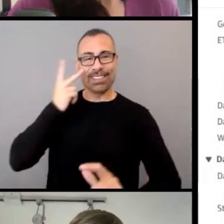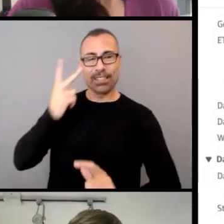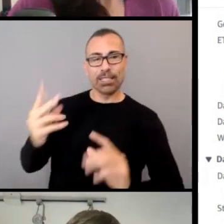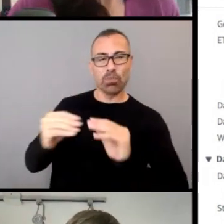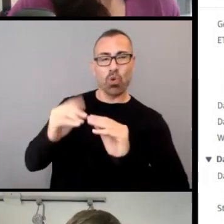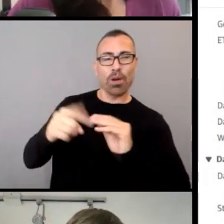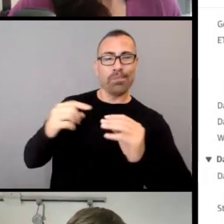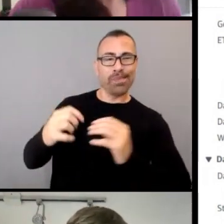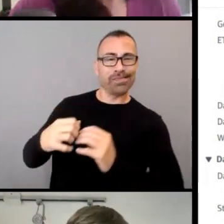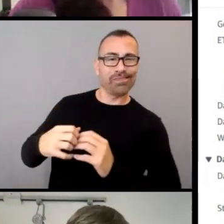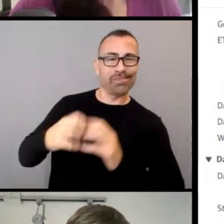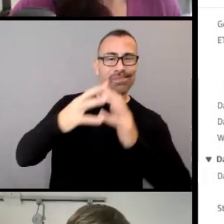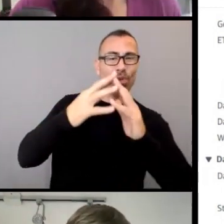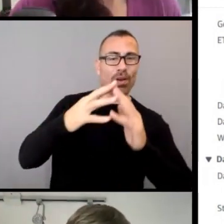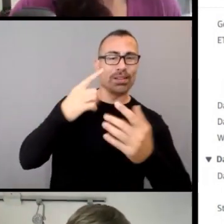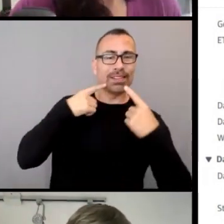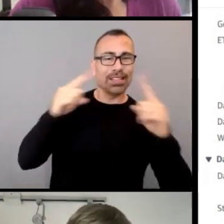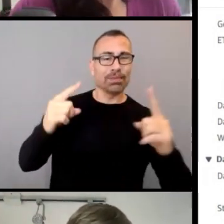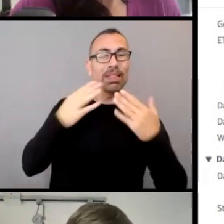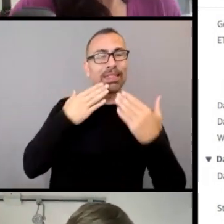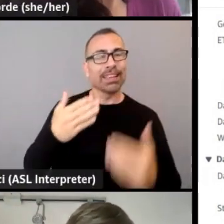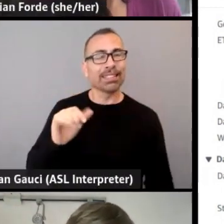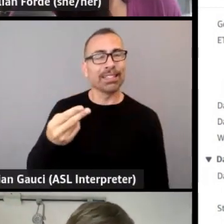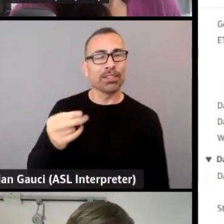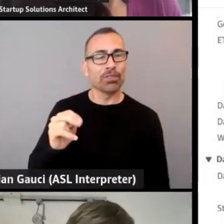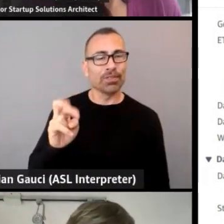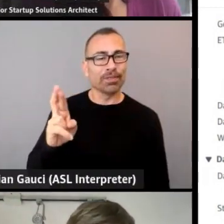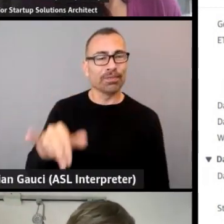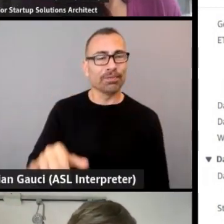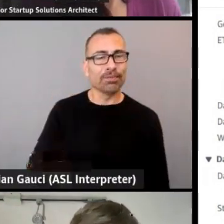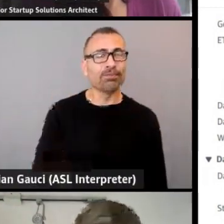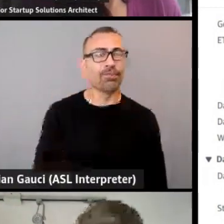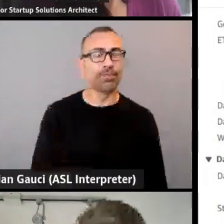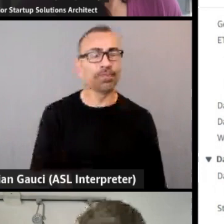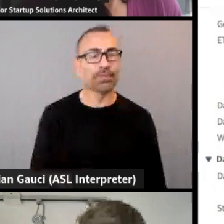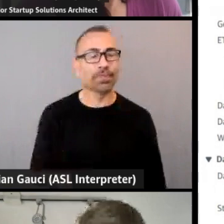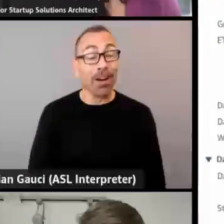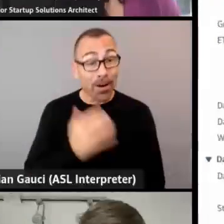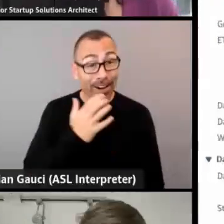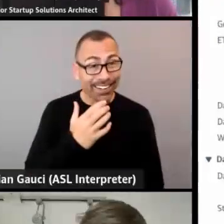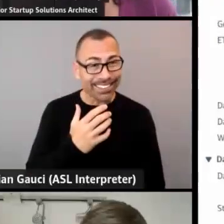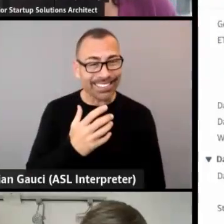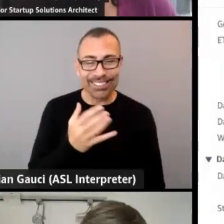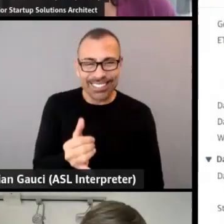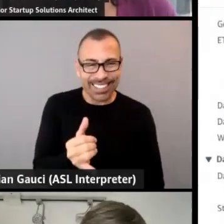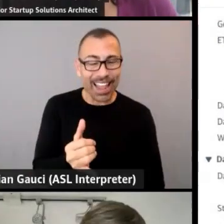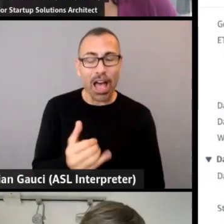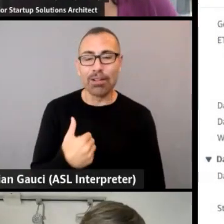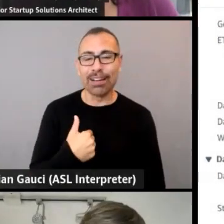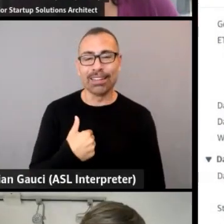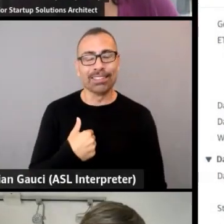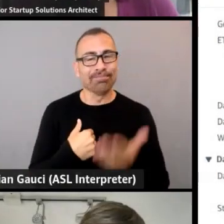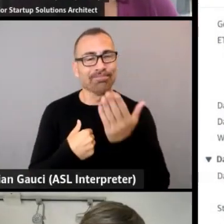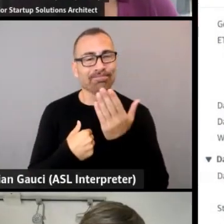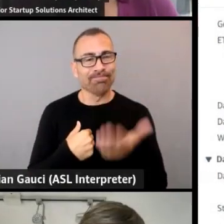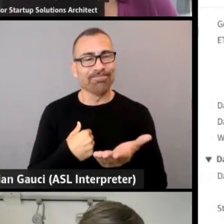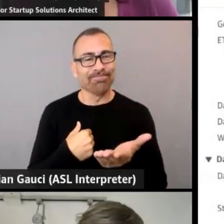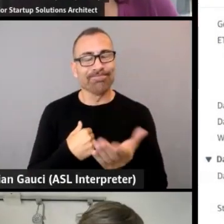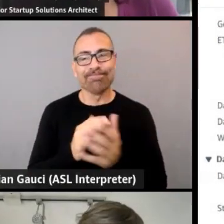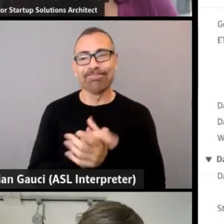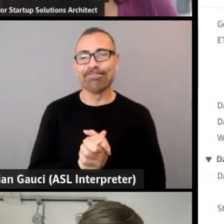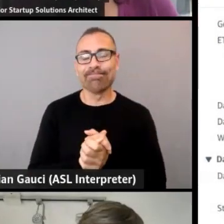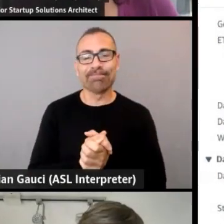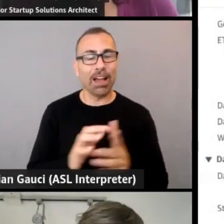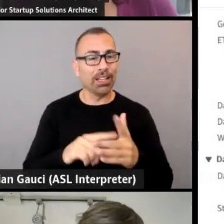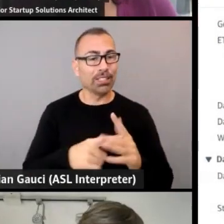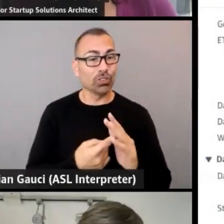announcement. Thanks for dropping that, Henry. Awesome. So now I have a starting